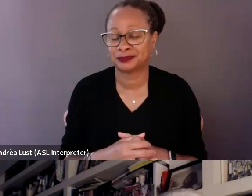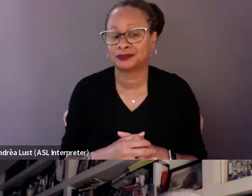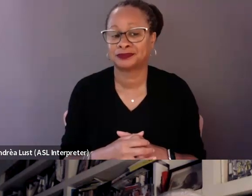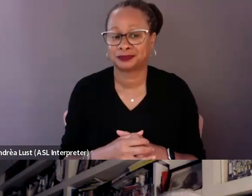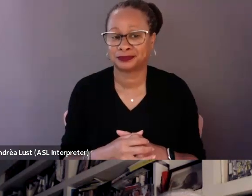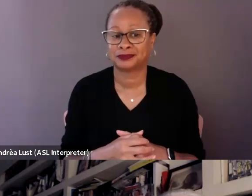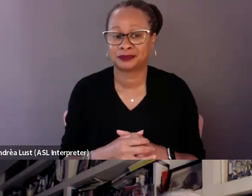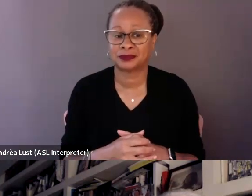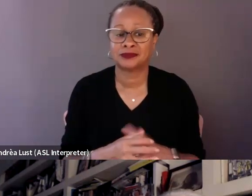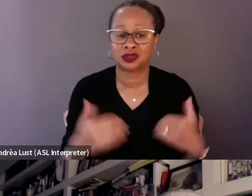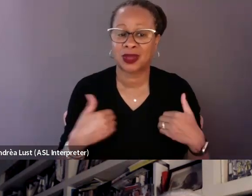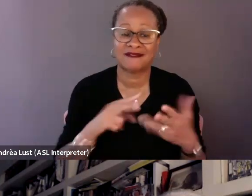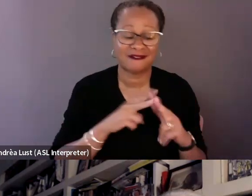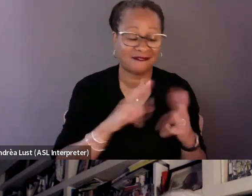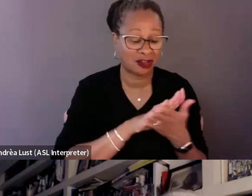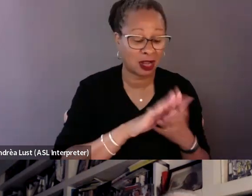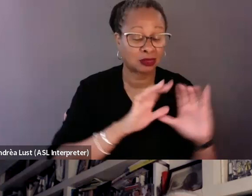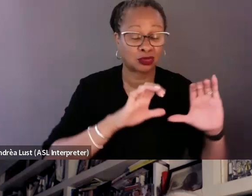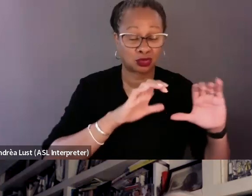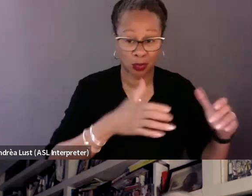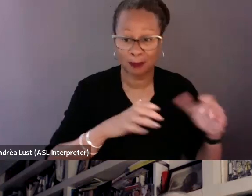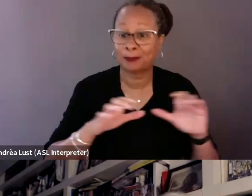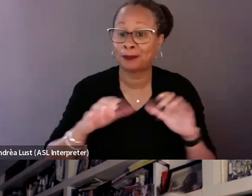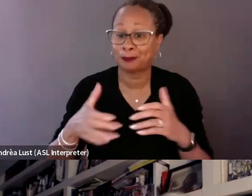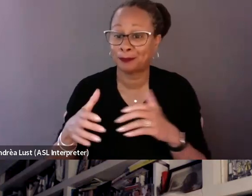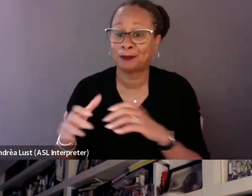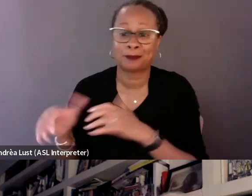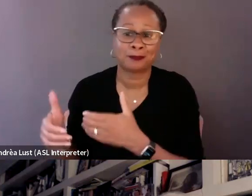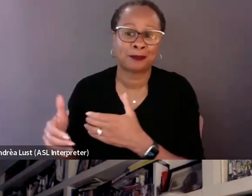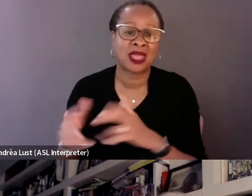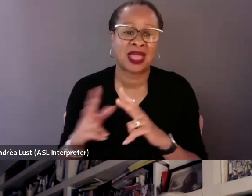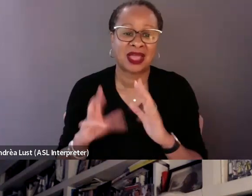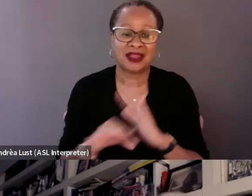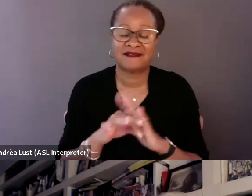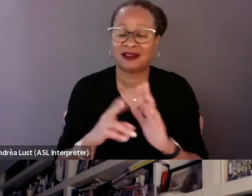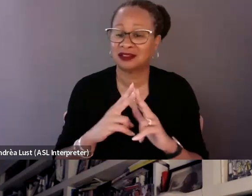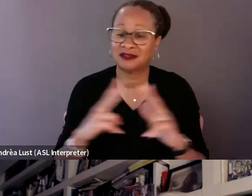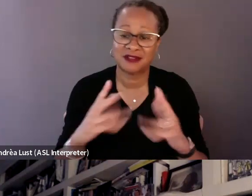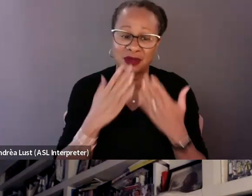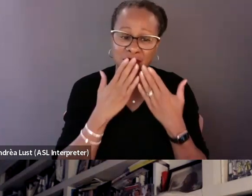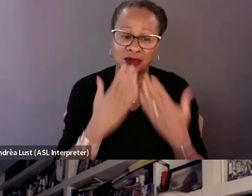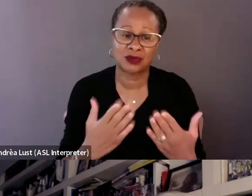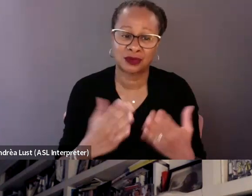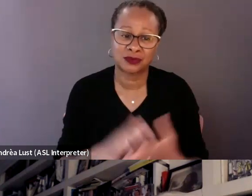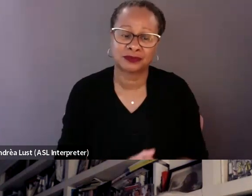very nice group, and I find really good